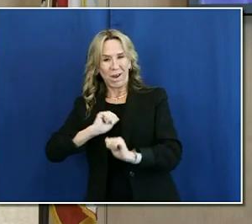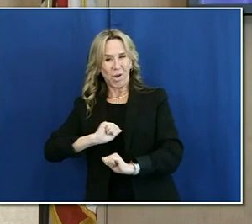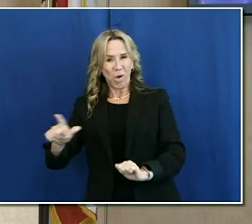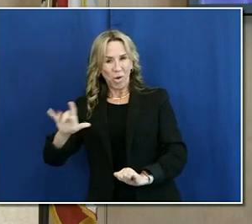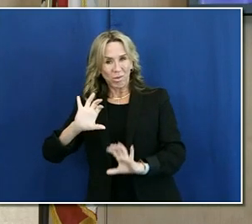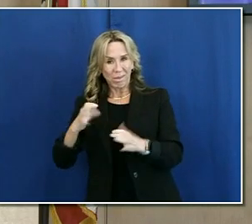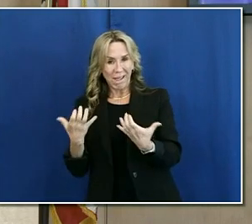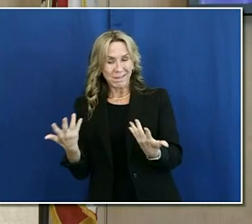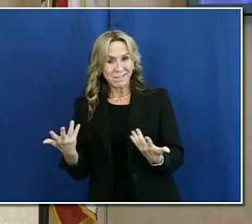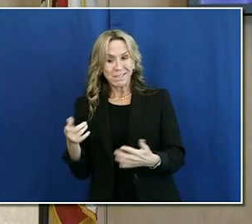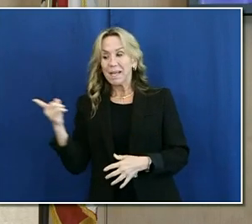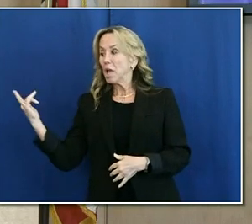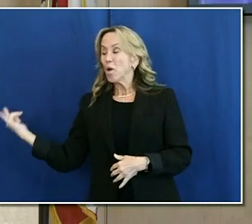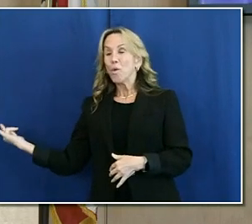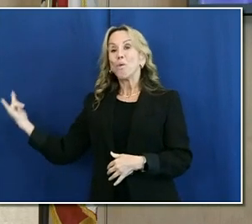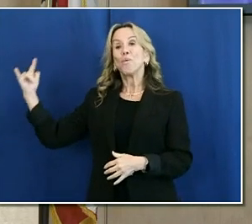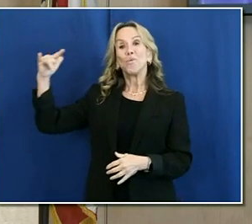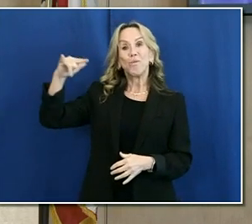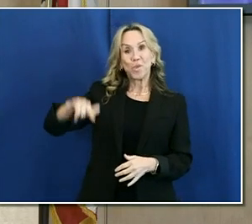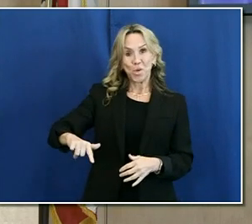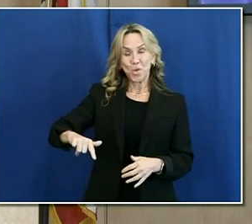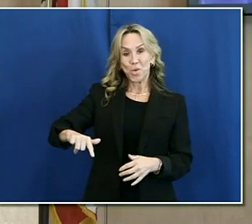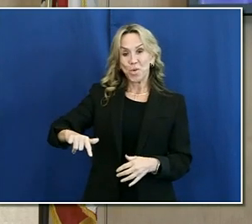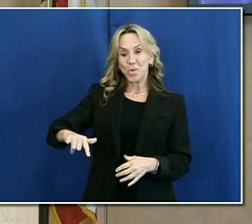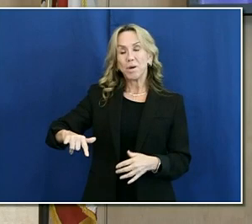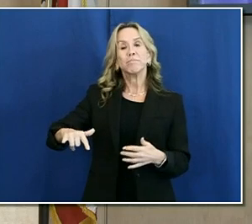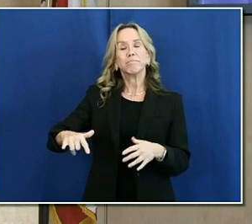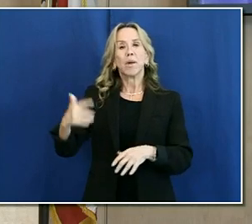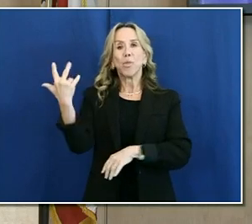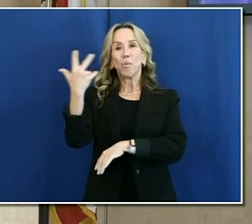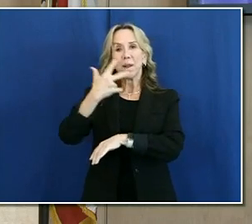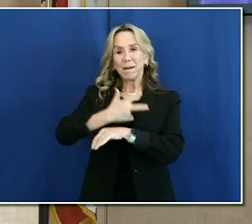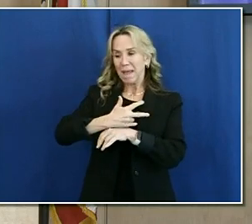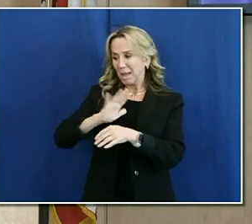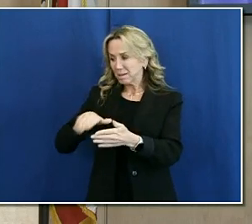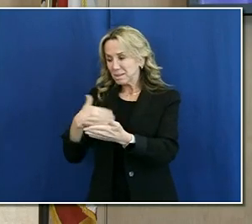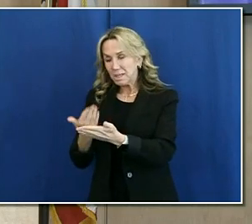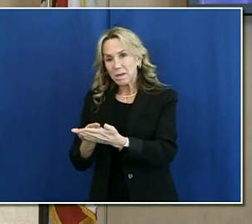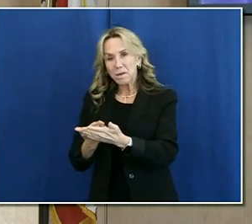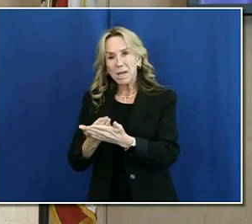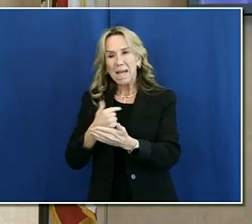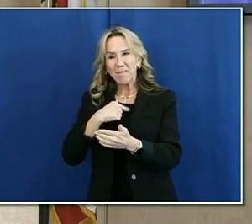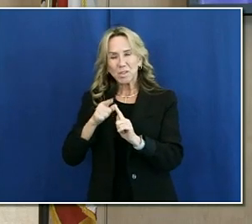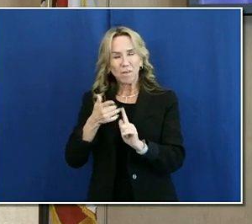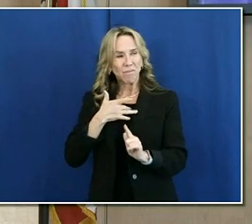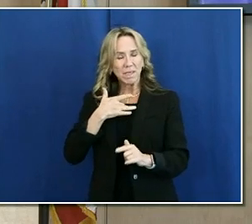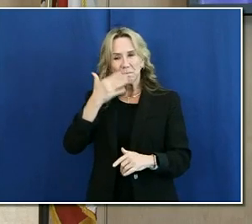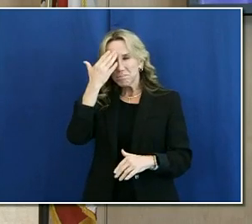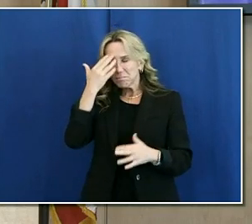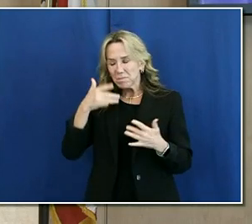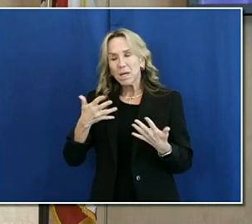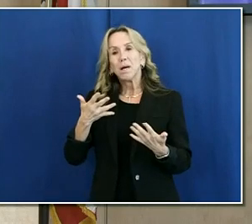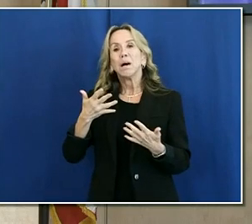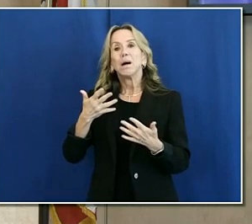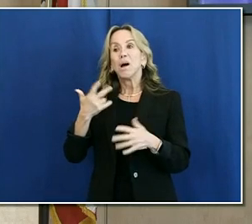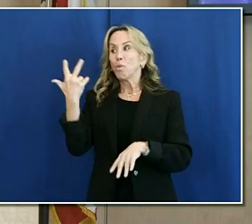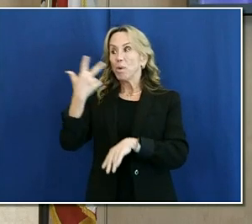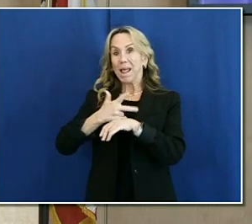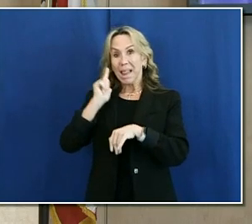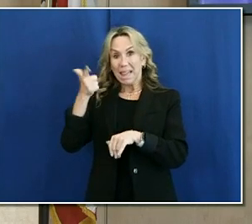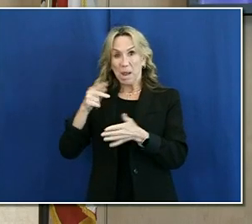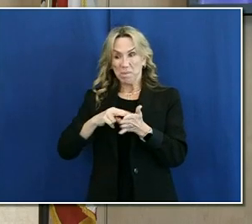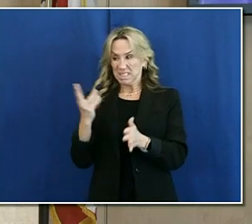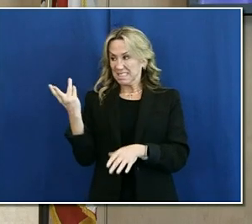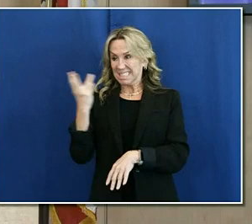county. 3 days later, developed some symptoms, and 2 days after that, tested positive for the virus that causes